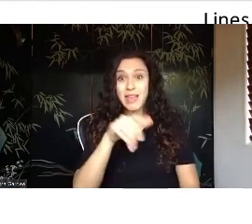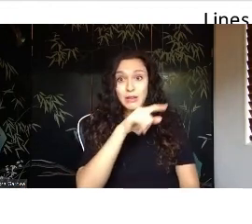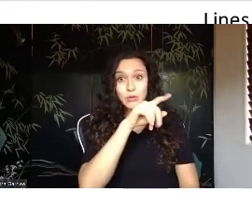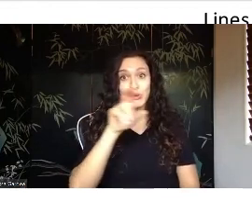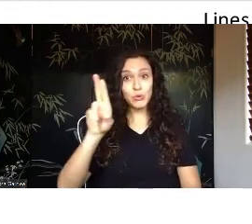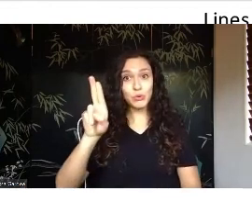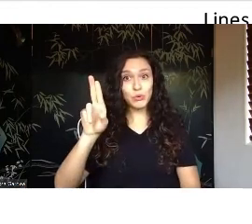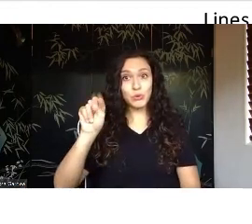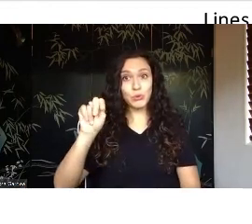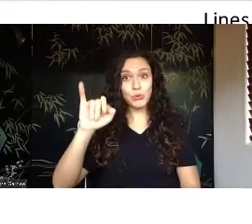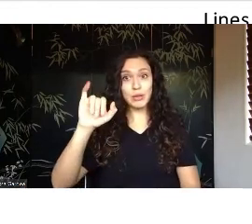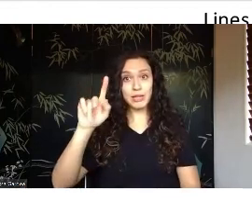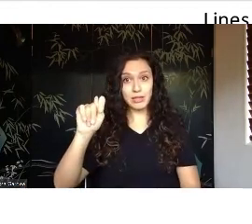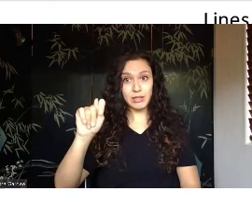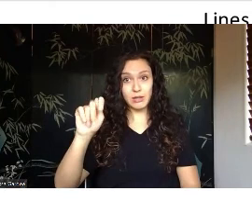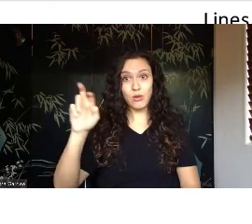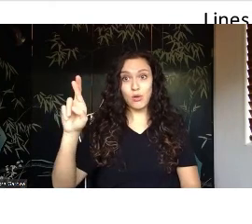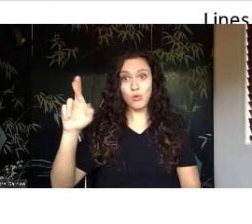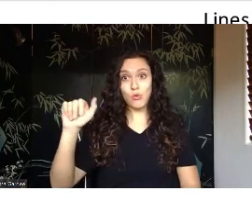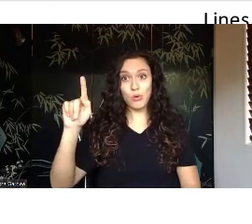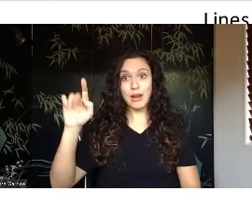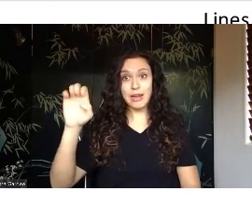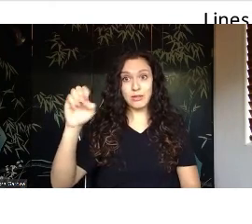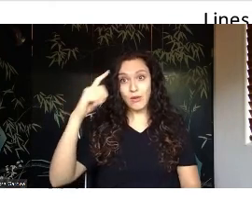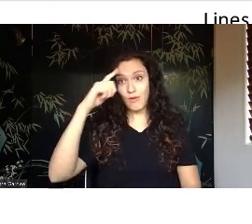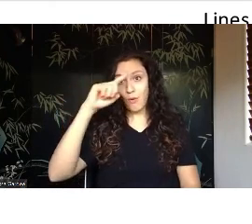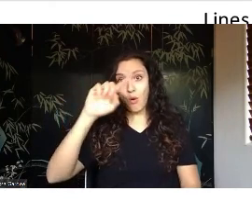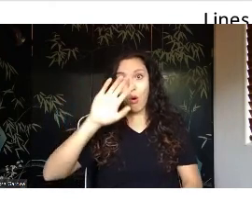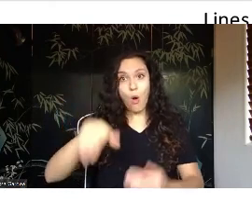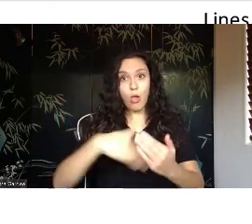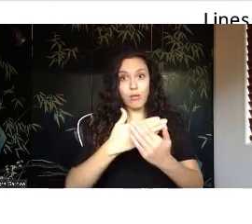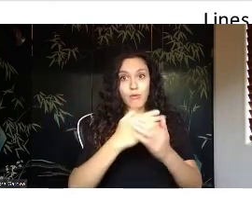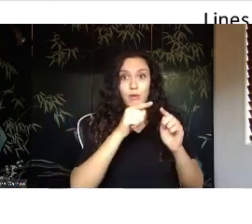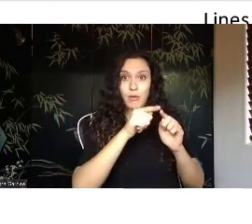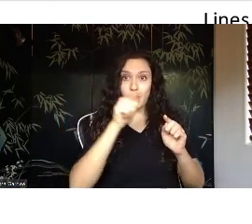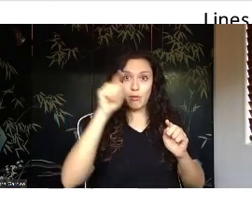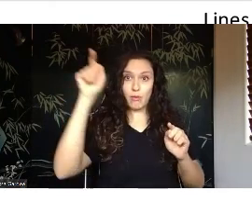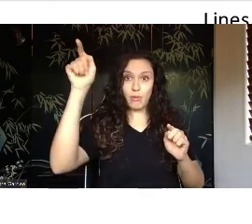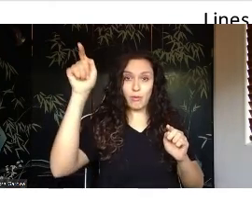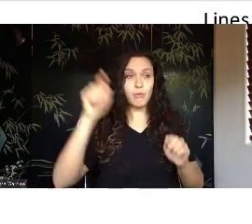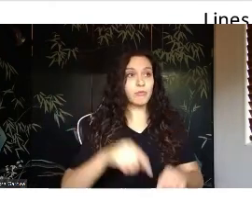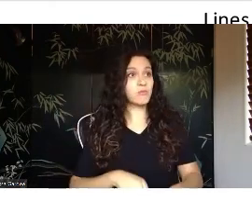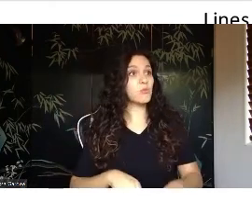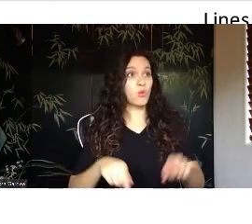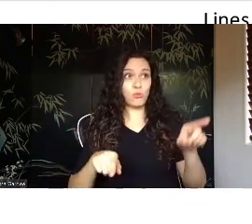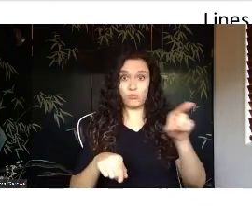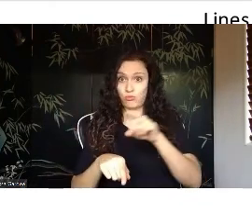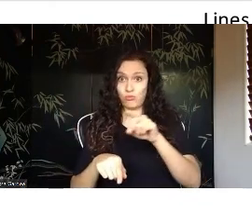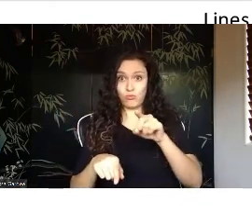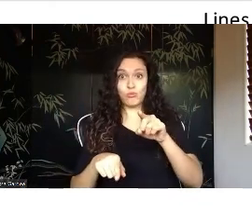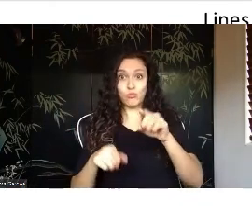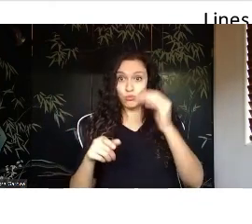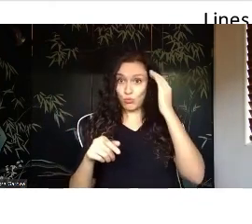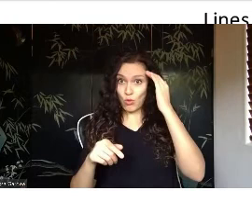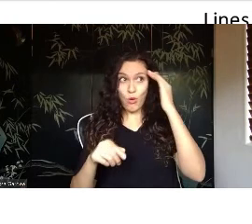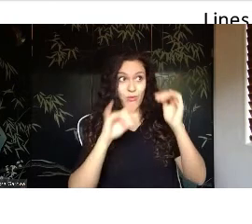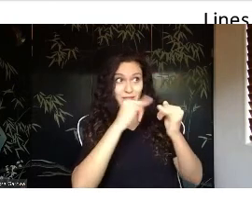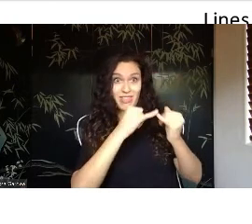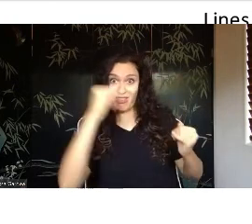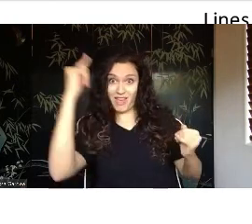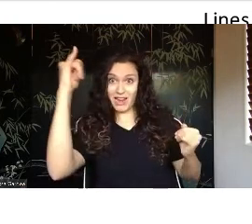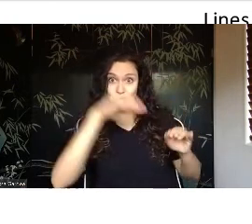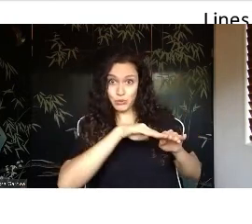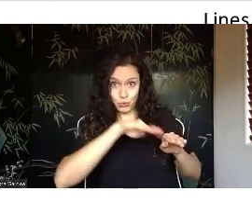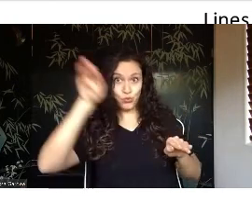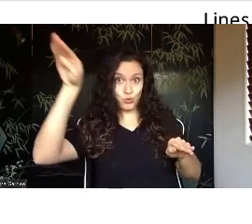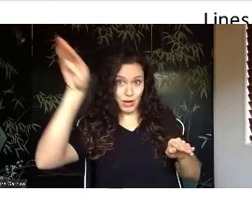unit rate for the rest of them. Okay, so at this point, you can directly tell me this is a